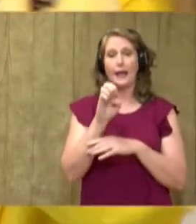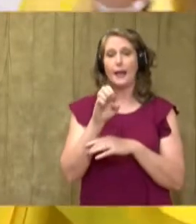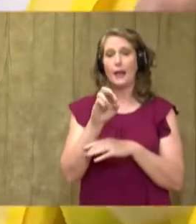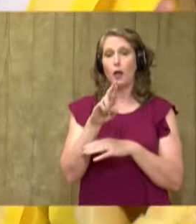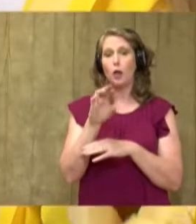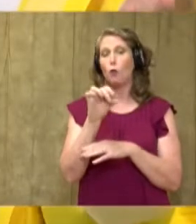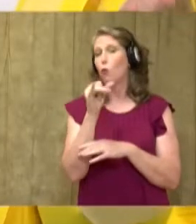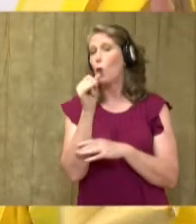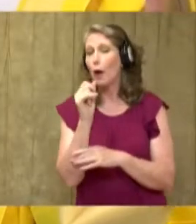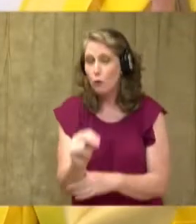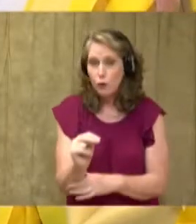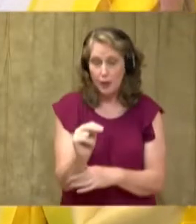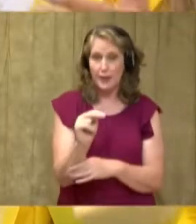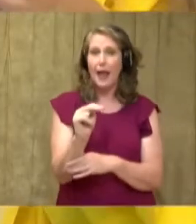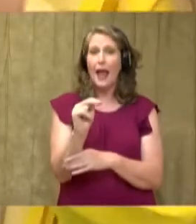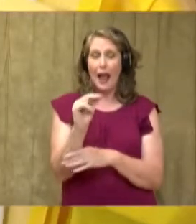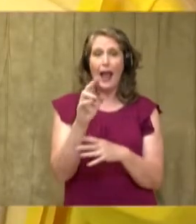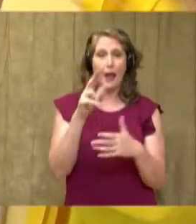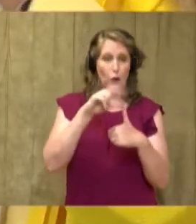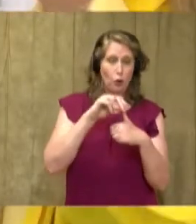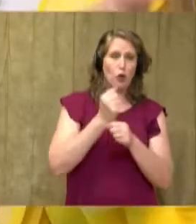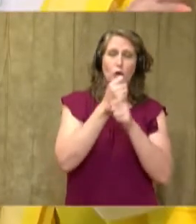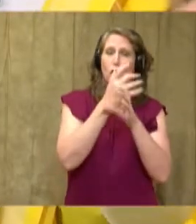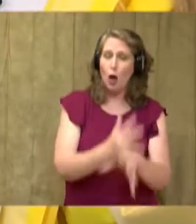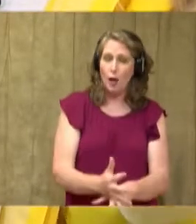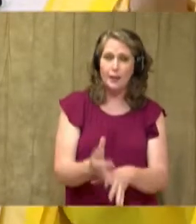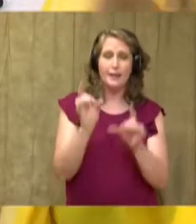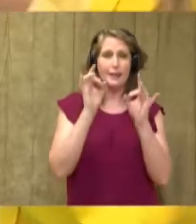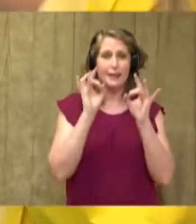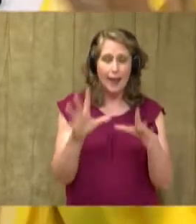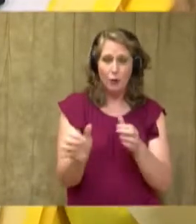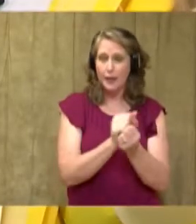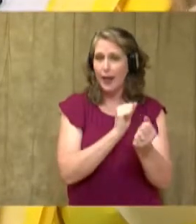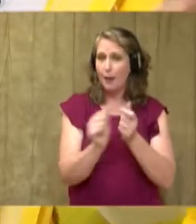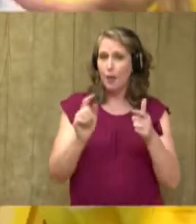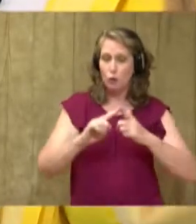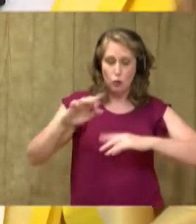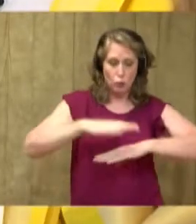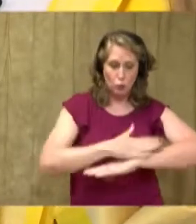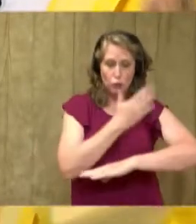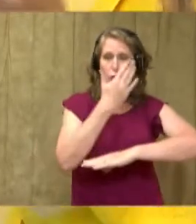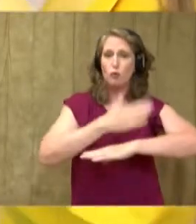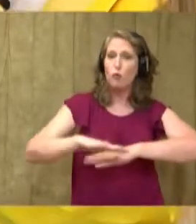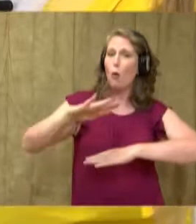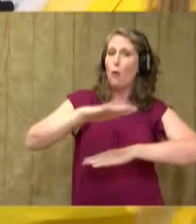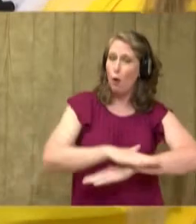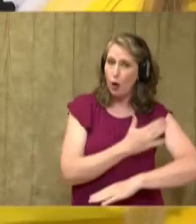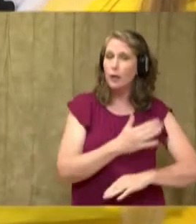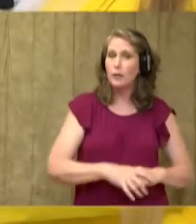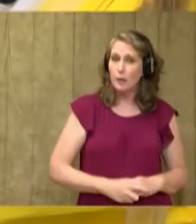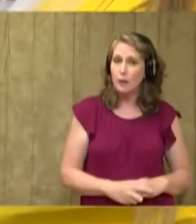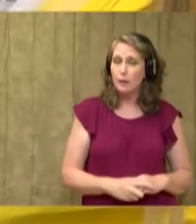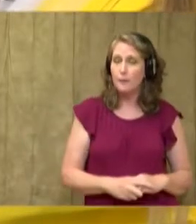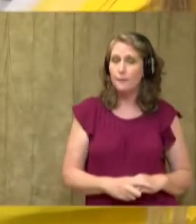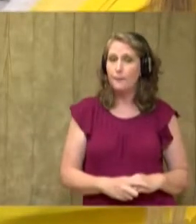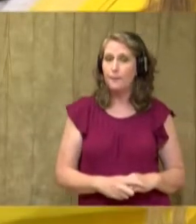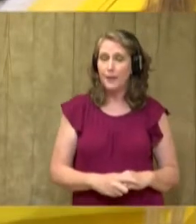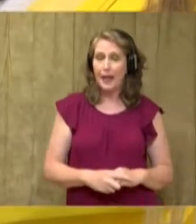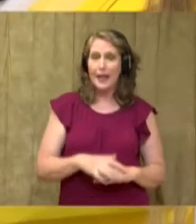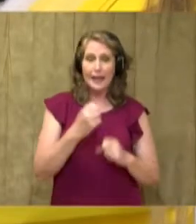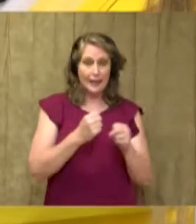hurricanes are a huge part of that. They cause devastating damage to the shores of our beaches and things like that.